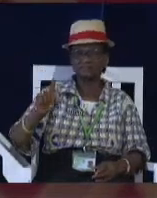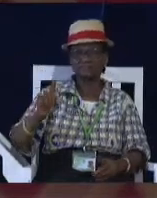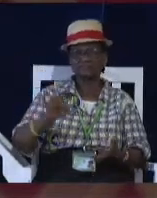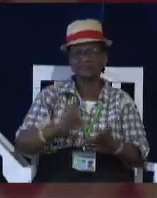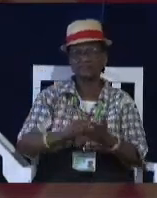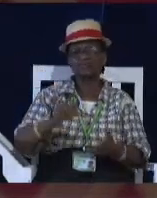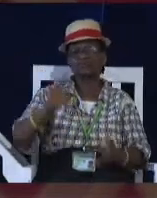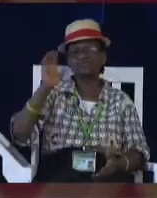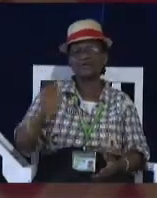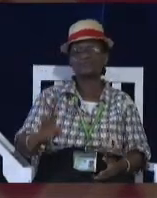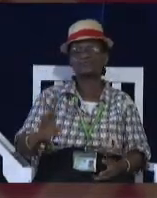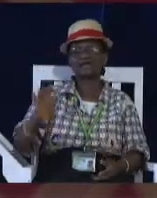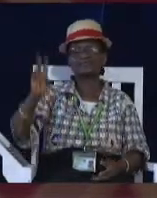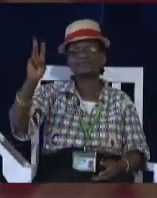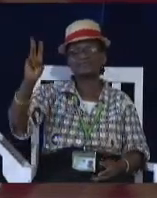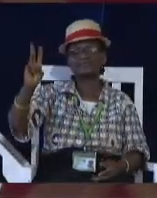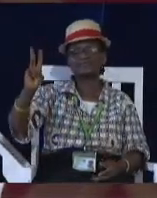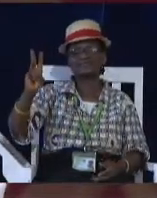Luke chapter 6,